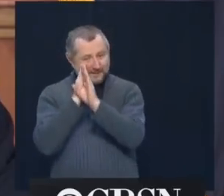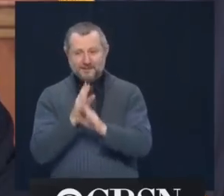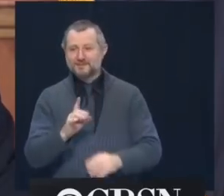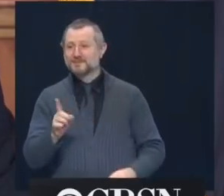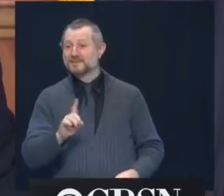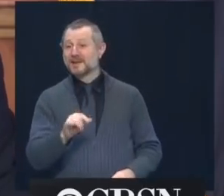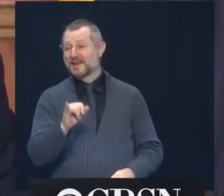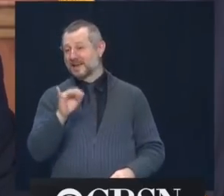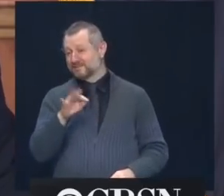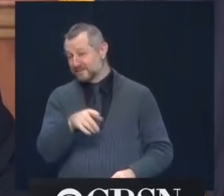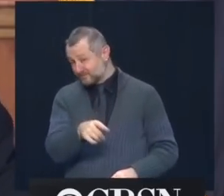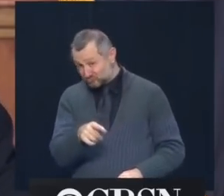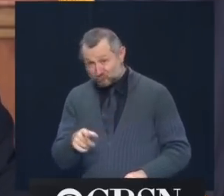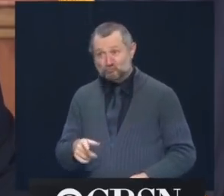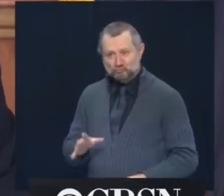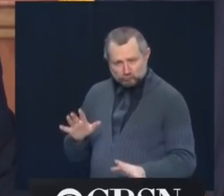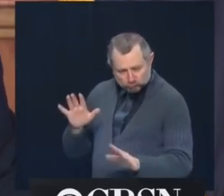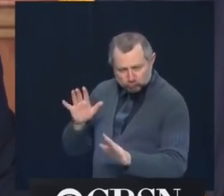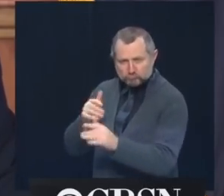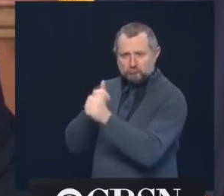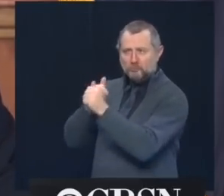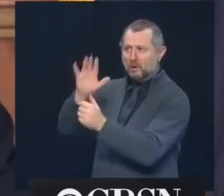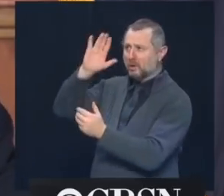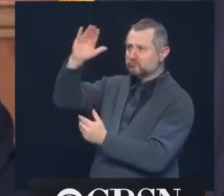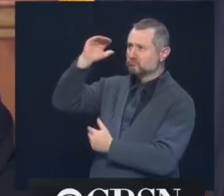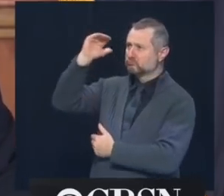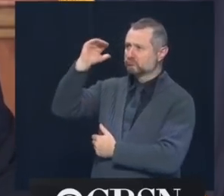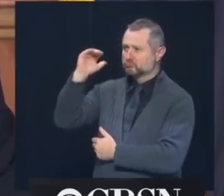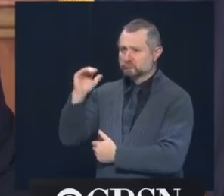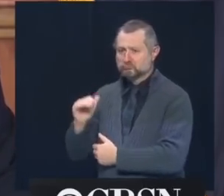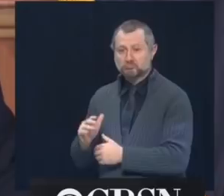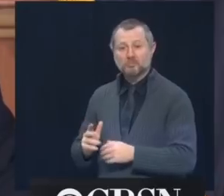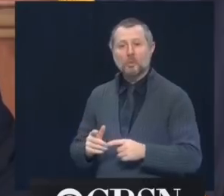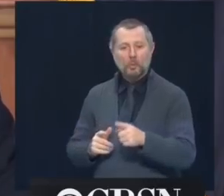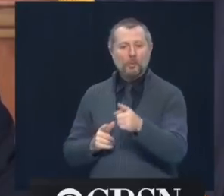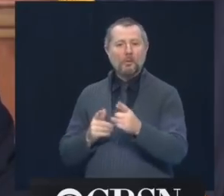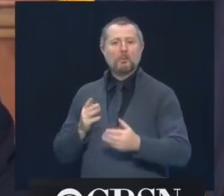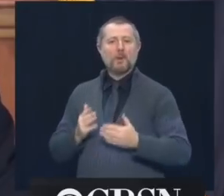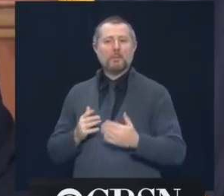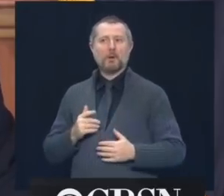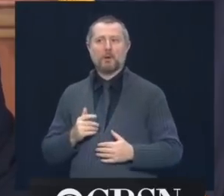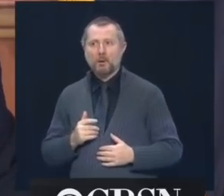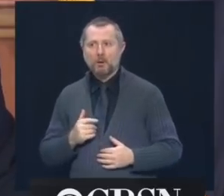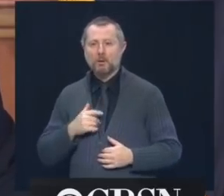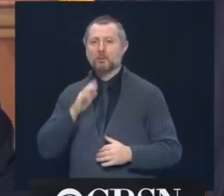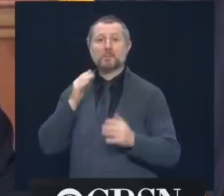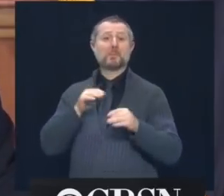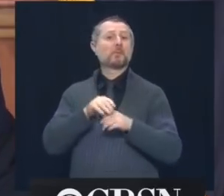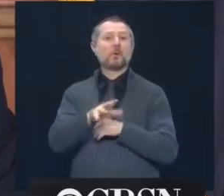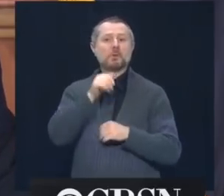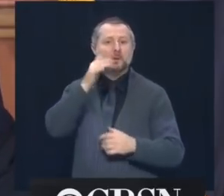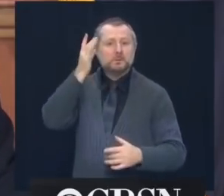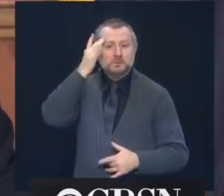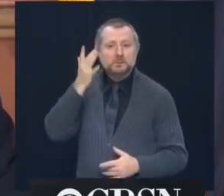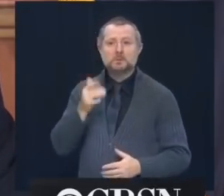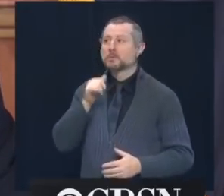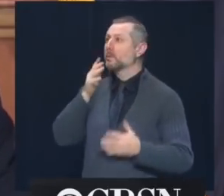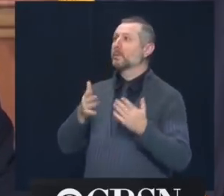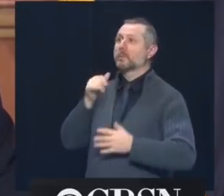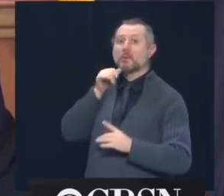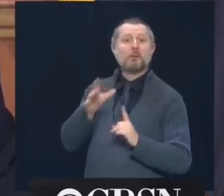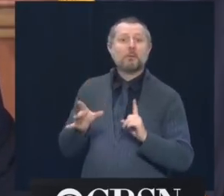guidance, you're more likely not to get sick, you're more likely not to be a case number, you're more likely not to go to a hospital, you're more likely to